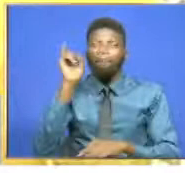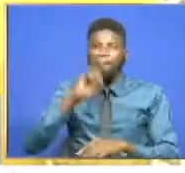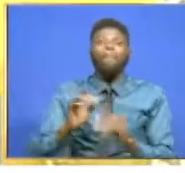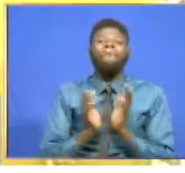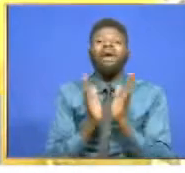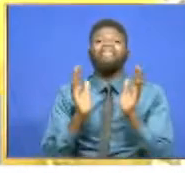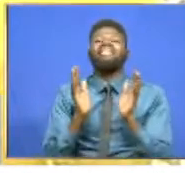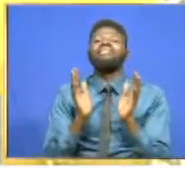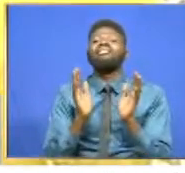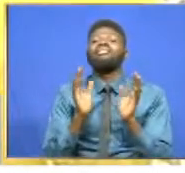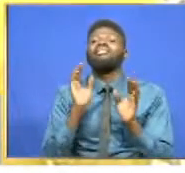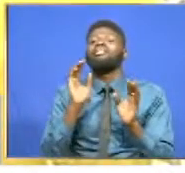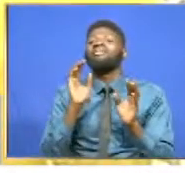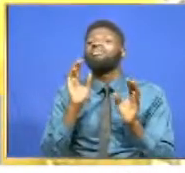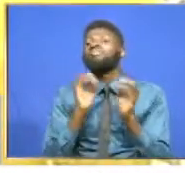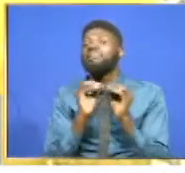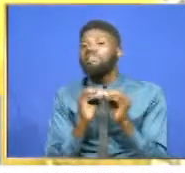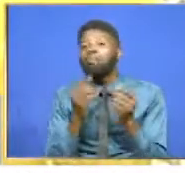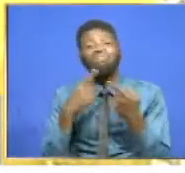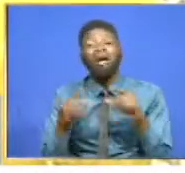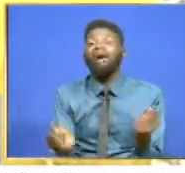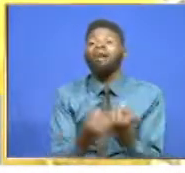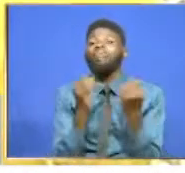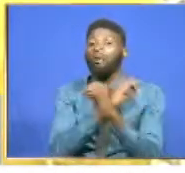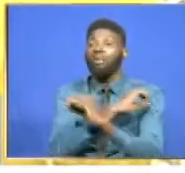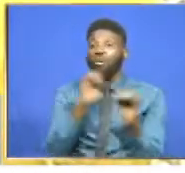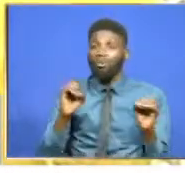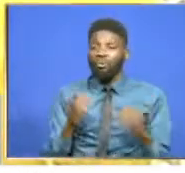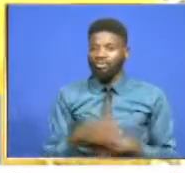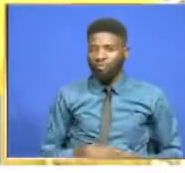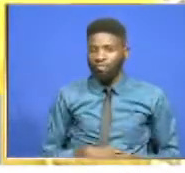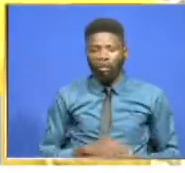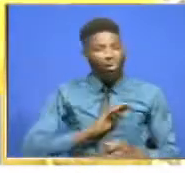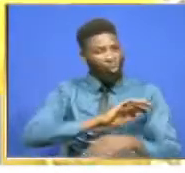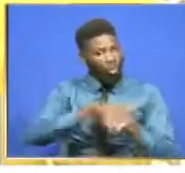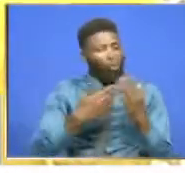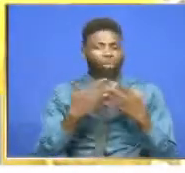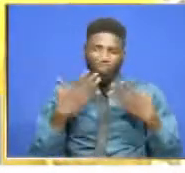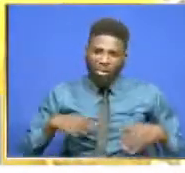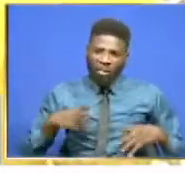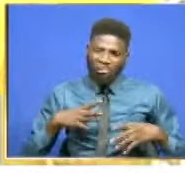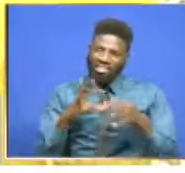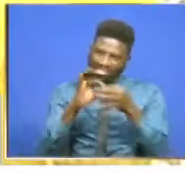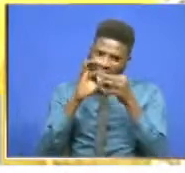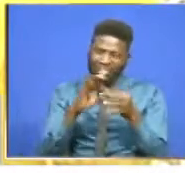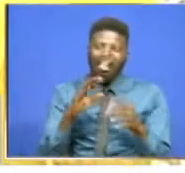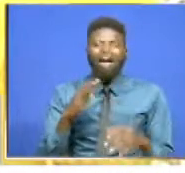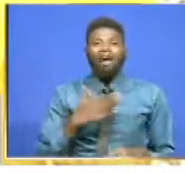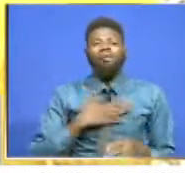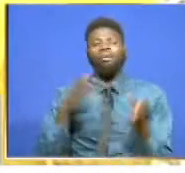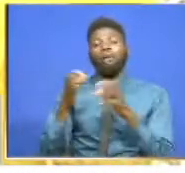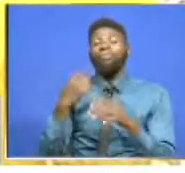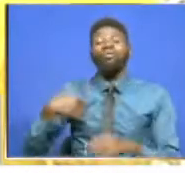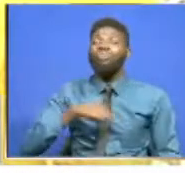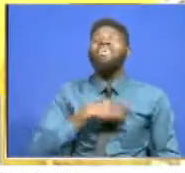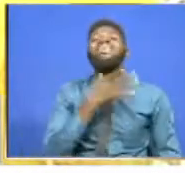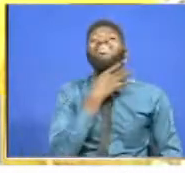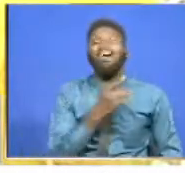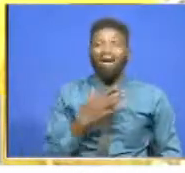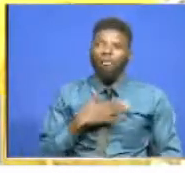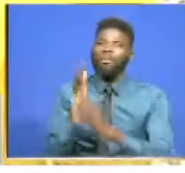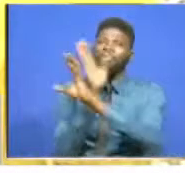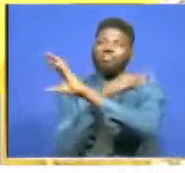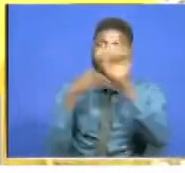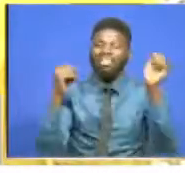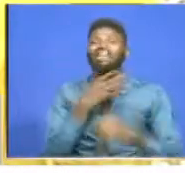know, everybody is very much attached to the party. We like our president. We like our party leadership. We like